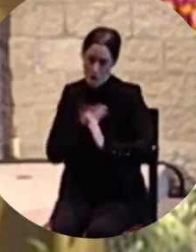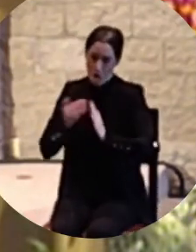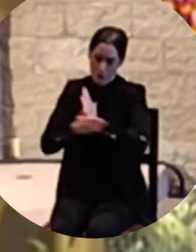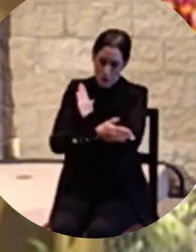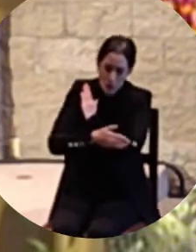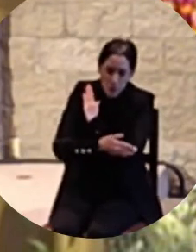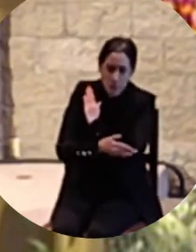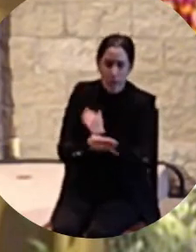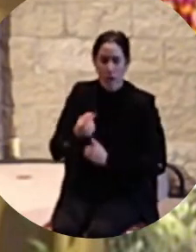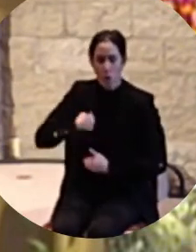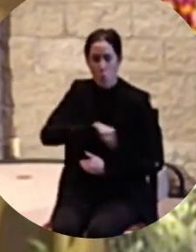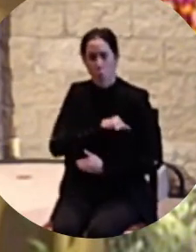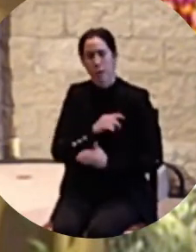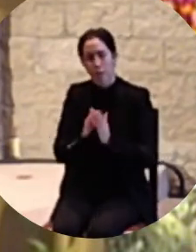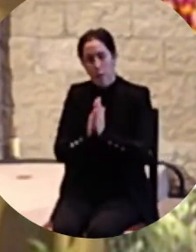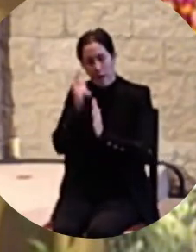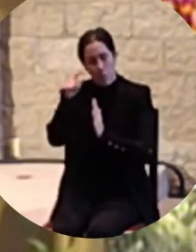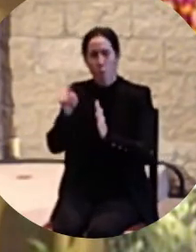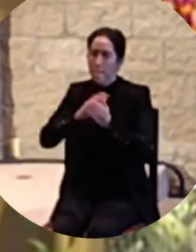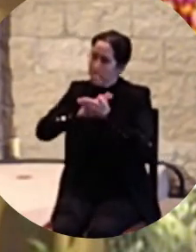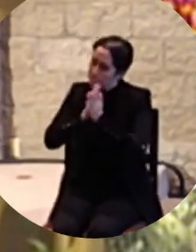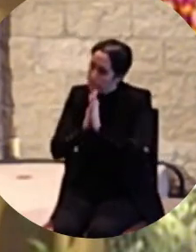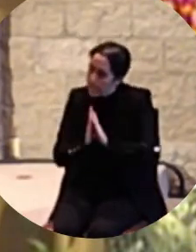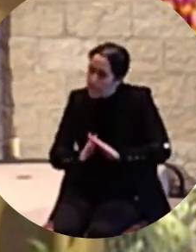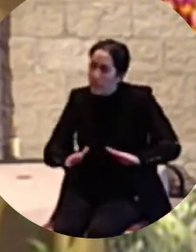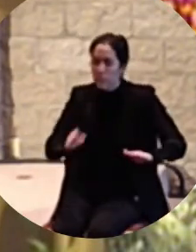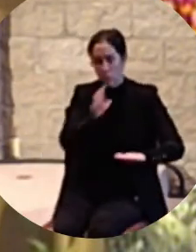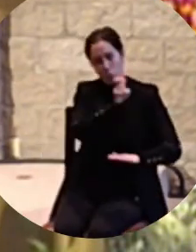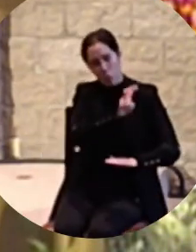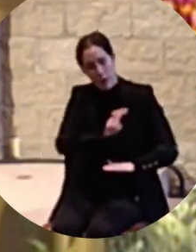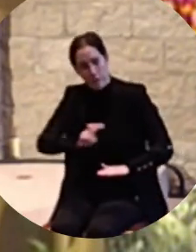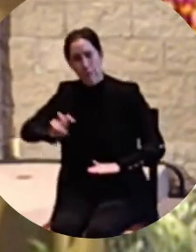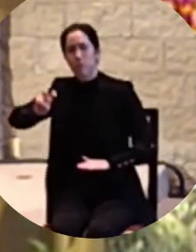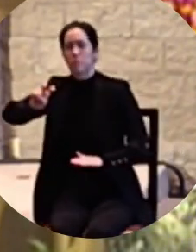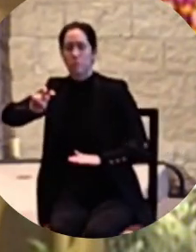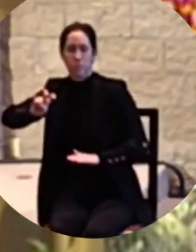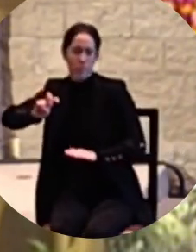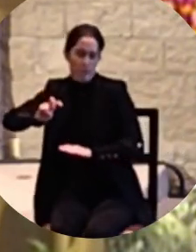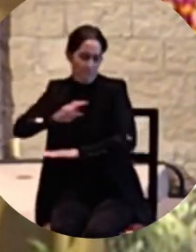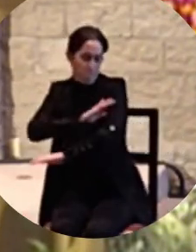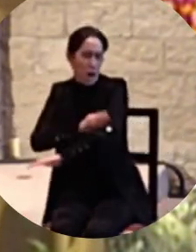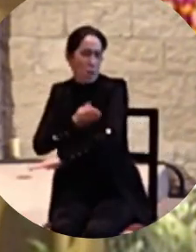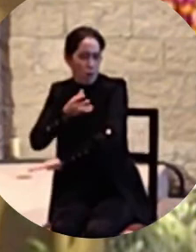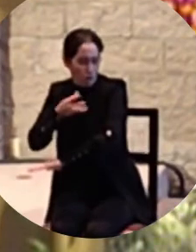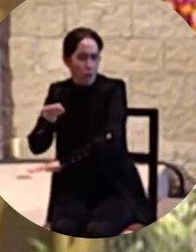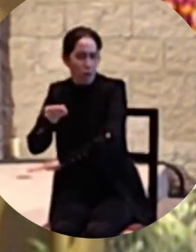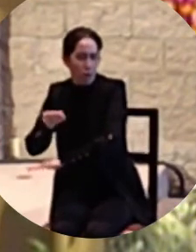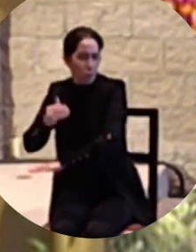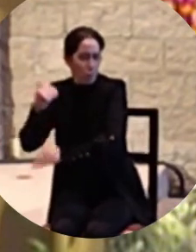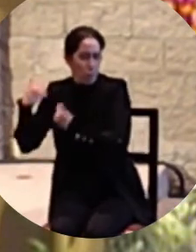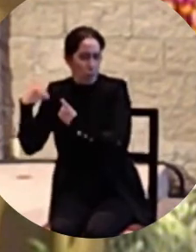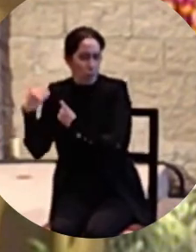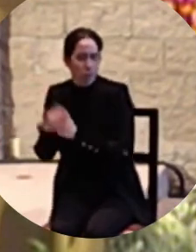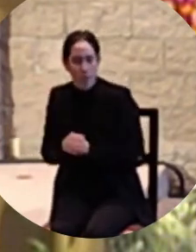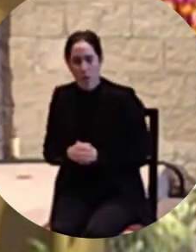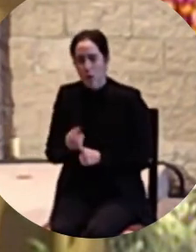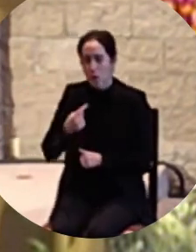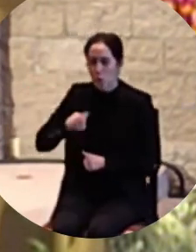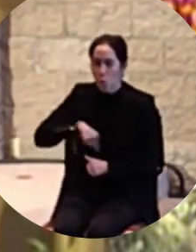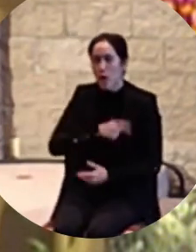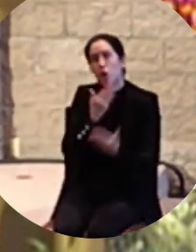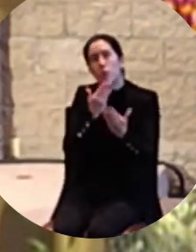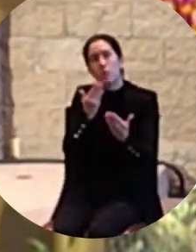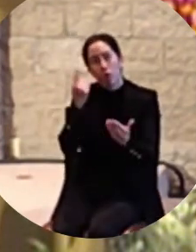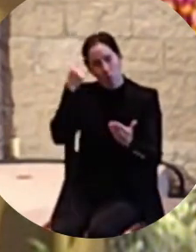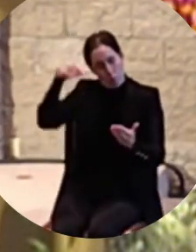and responsibility. We are grateful for this beautiful country that we call home. We say